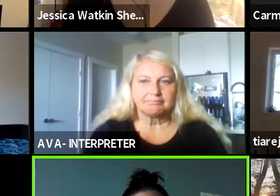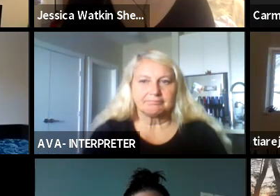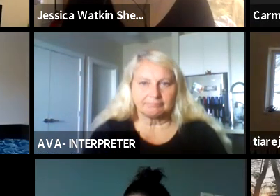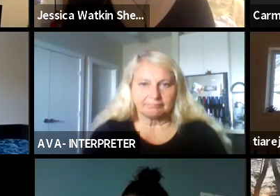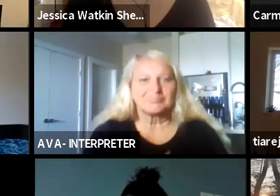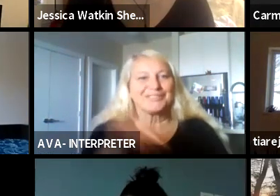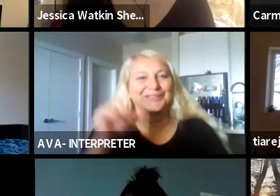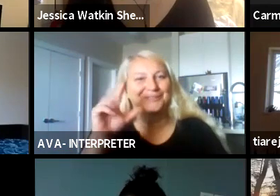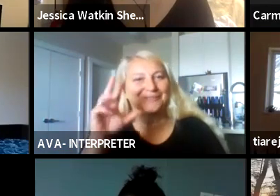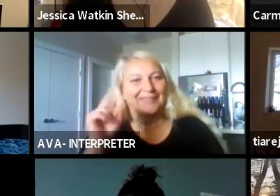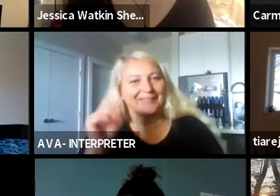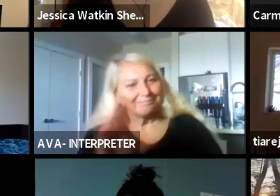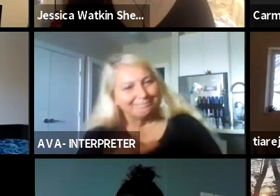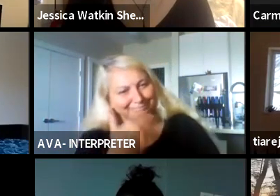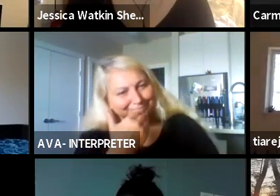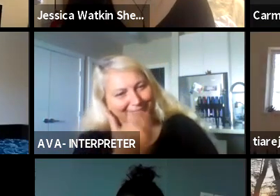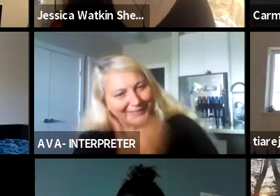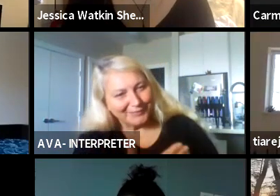Thank you. Okay.